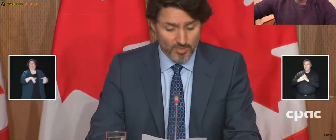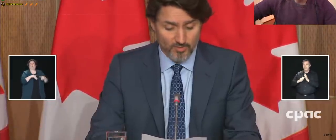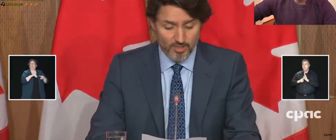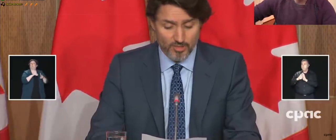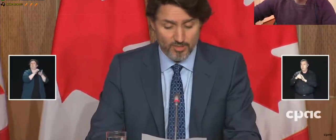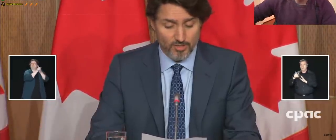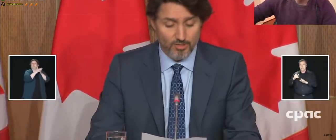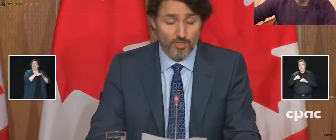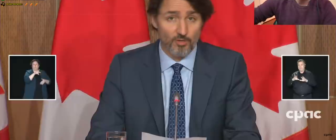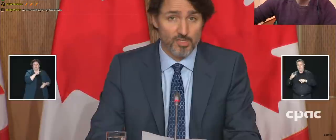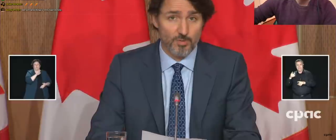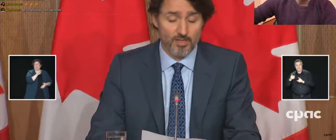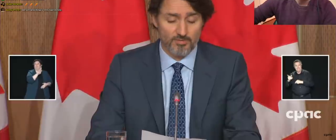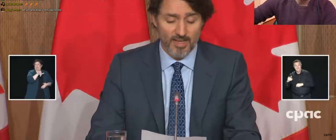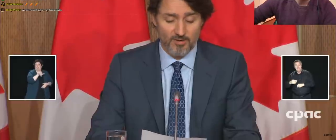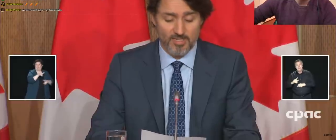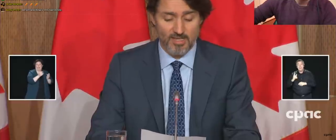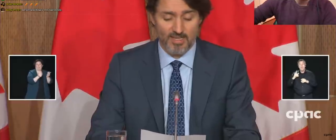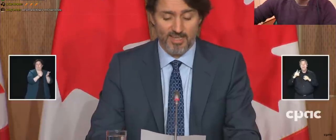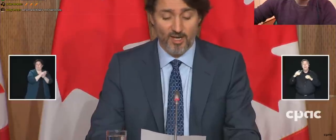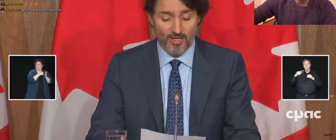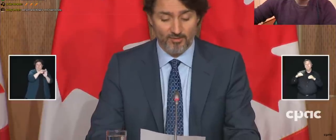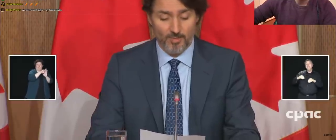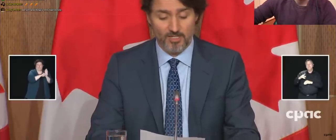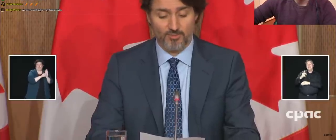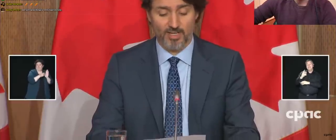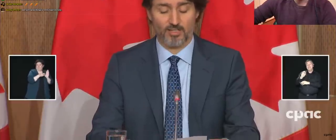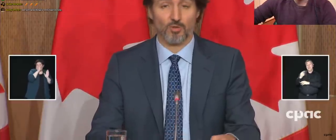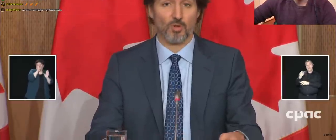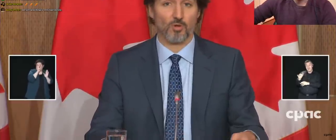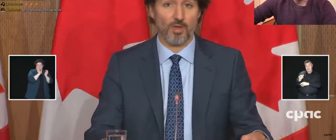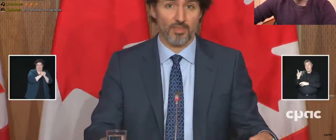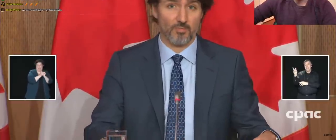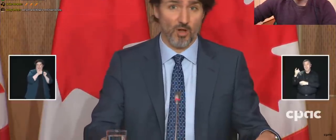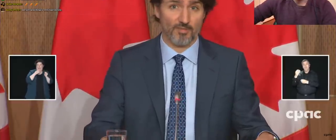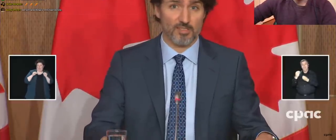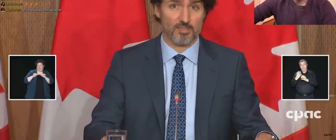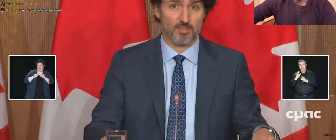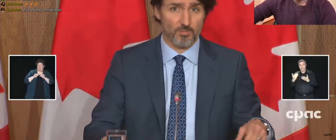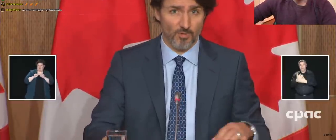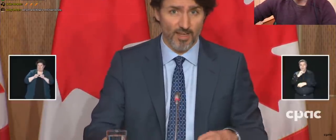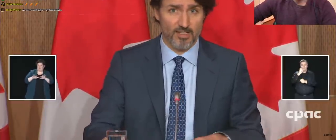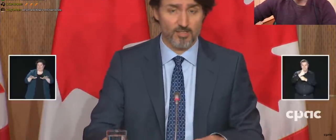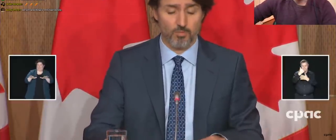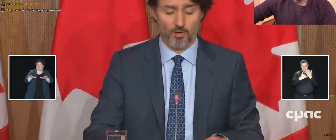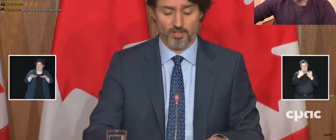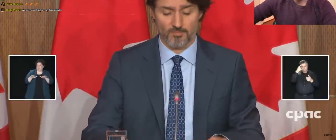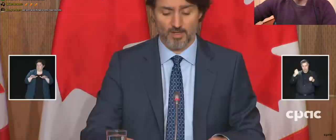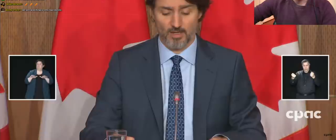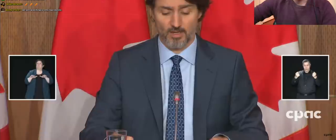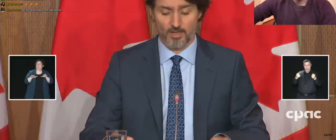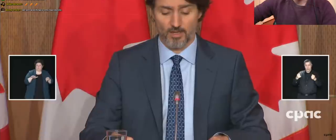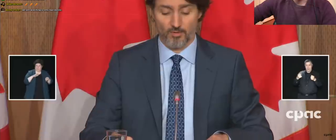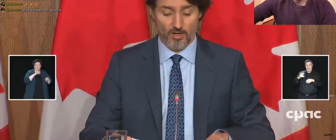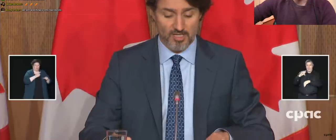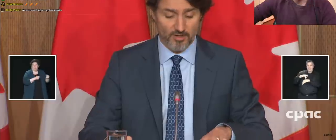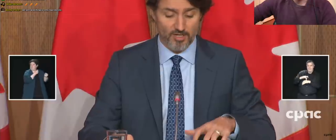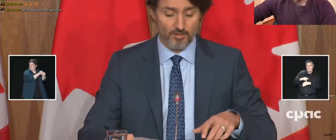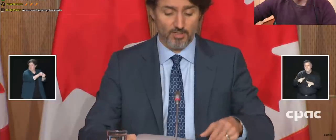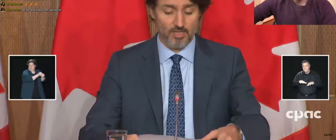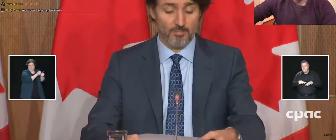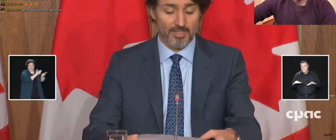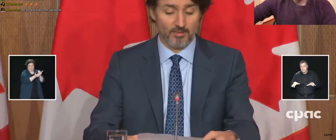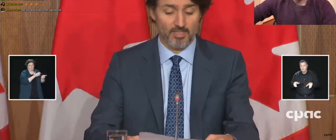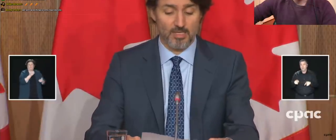new restrictions to slow the spread of the virus, and our government is ready to work with the province to provide support. For